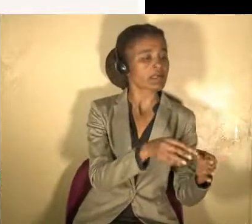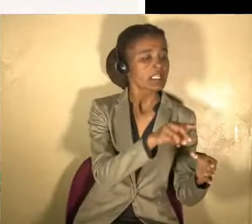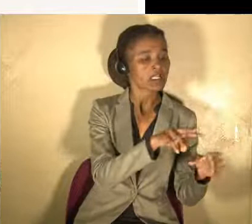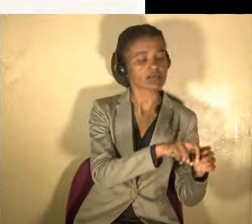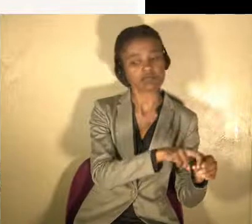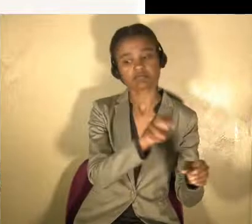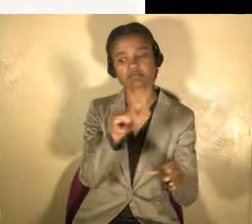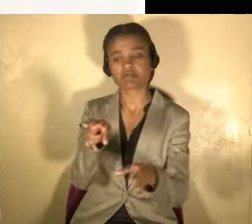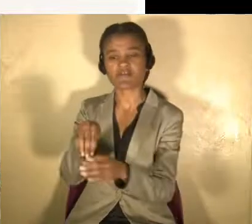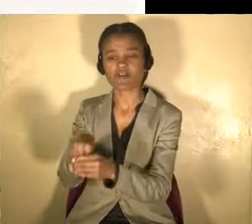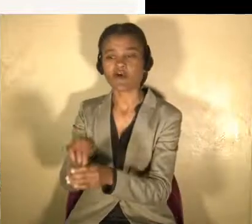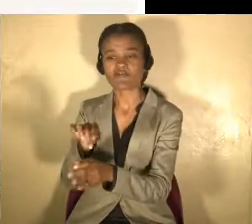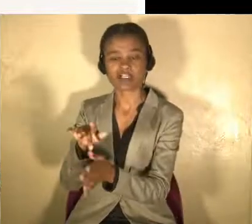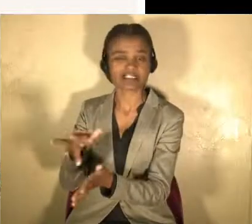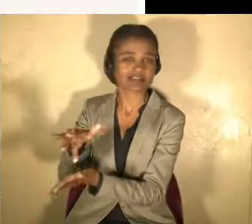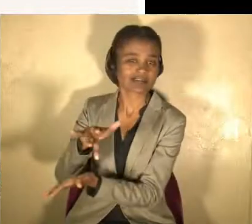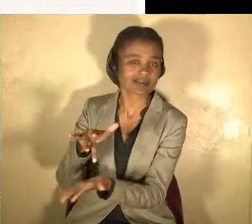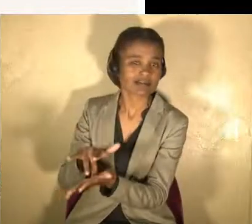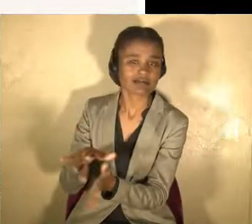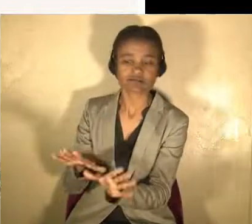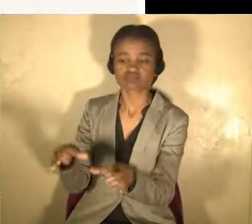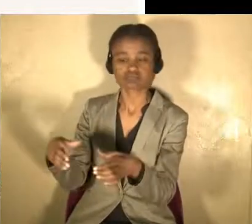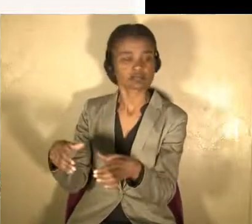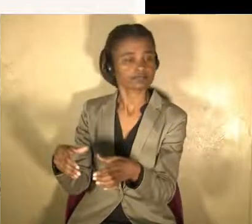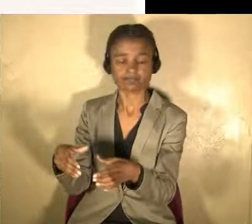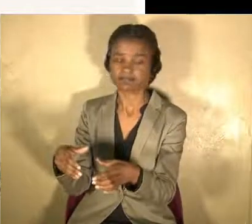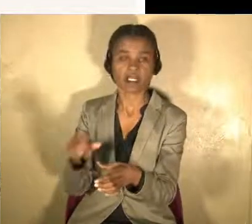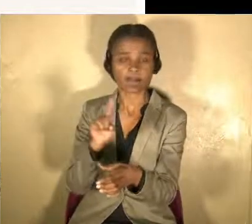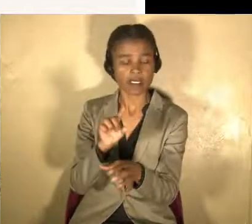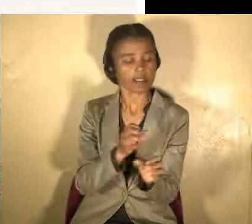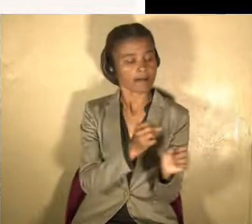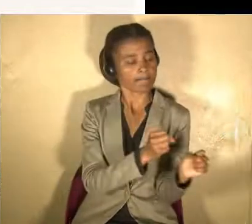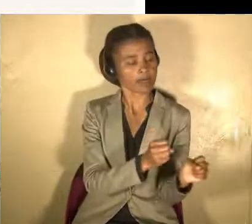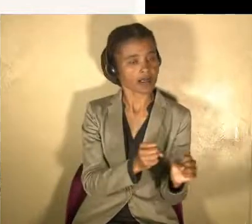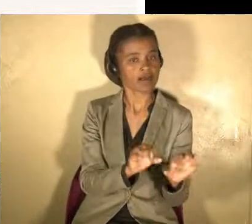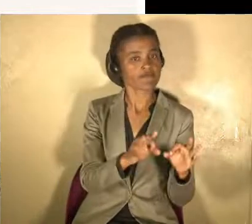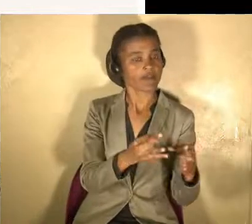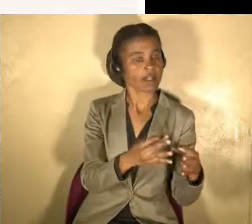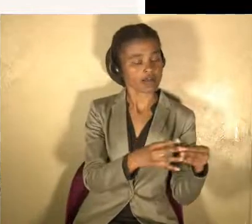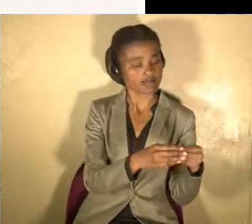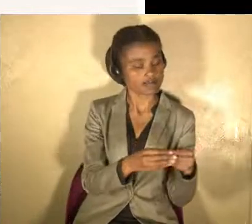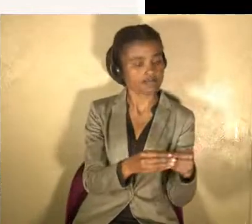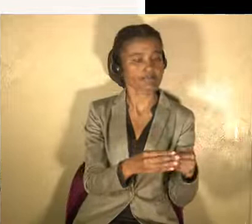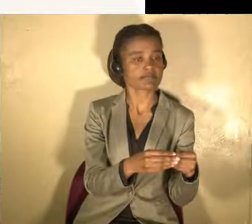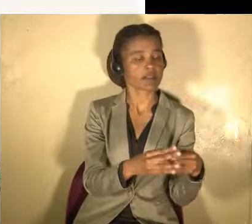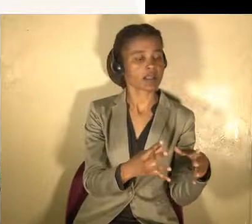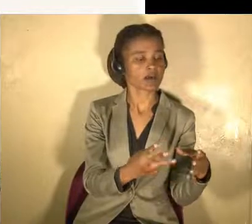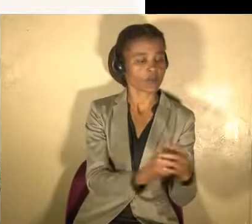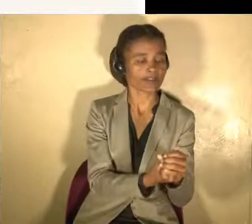youth care center. And we then have clause 9